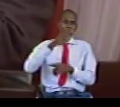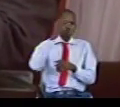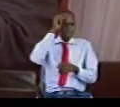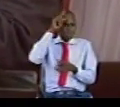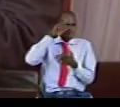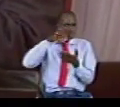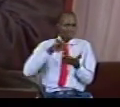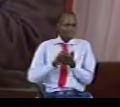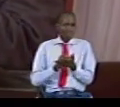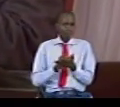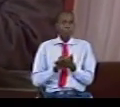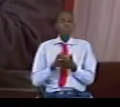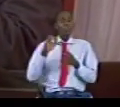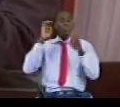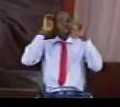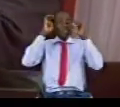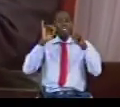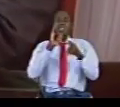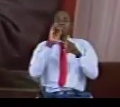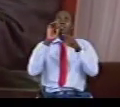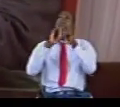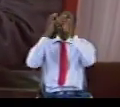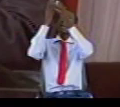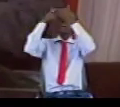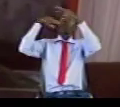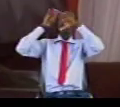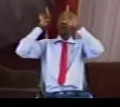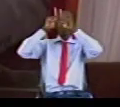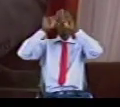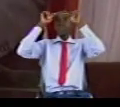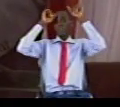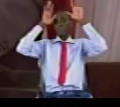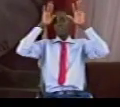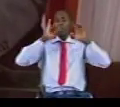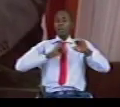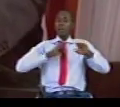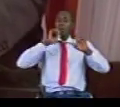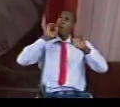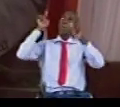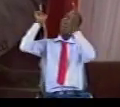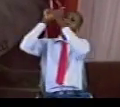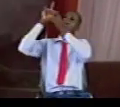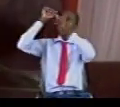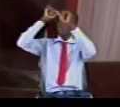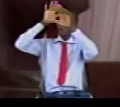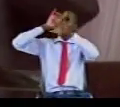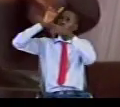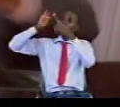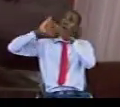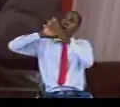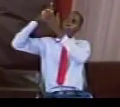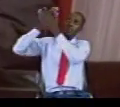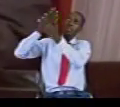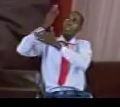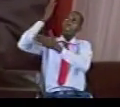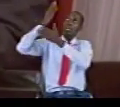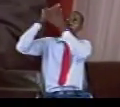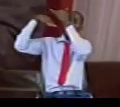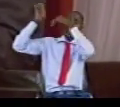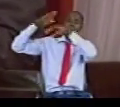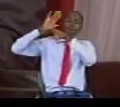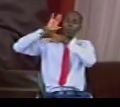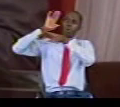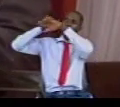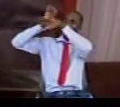heaven, as the Father is in heaven. I am going to the Father in heaven. When I get to heaven, I'll send the Holy Spirit from